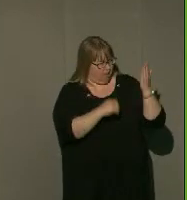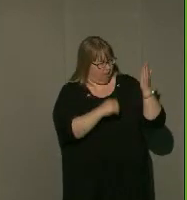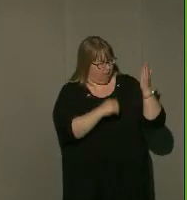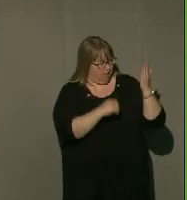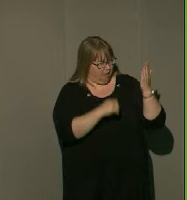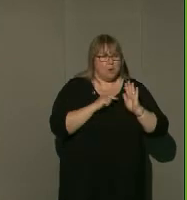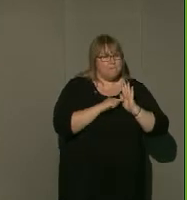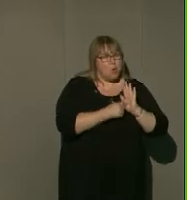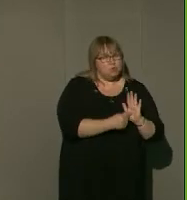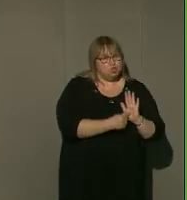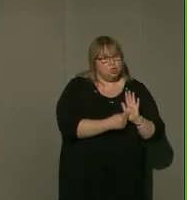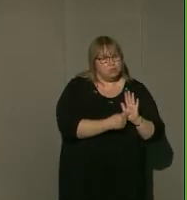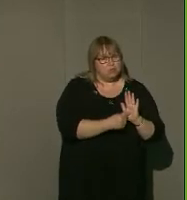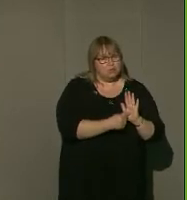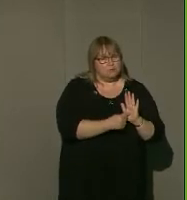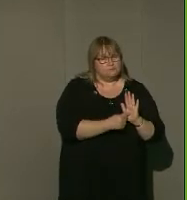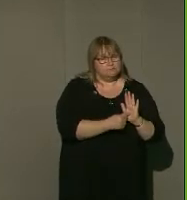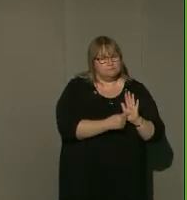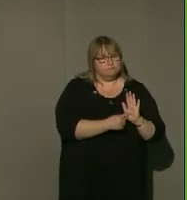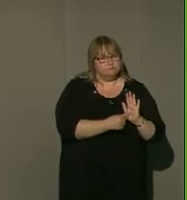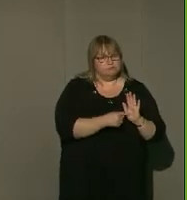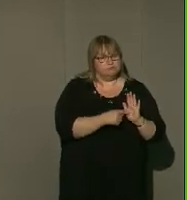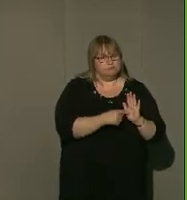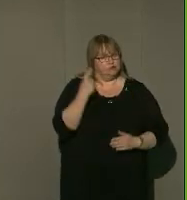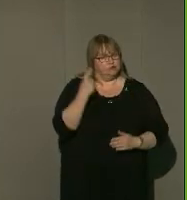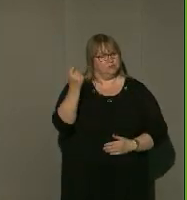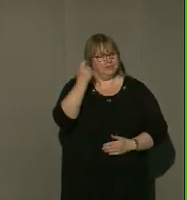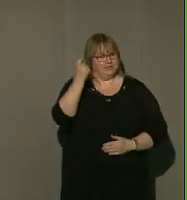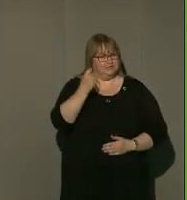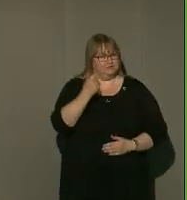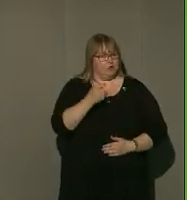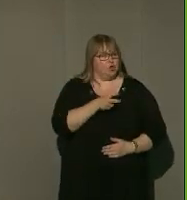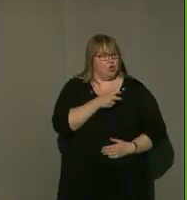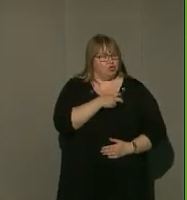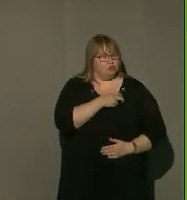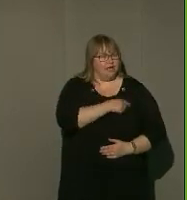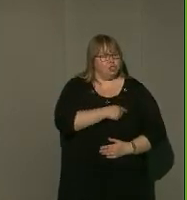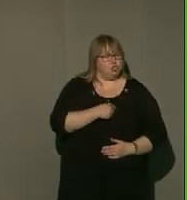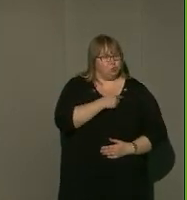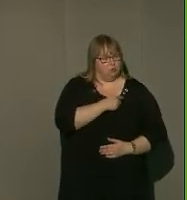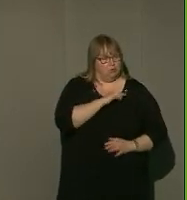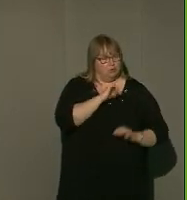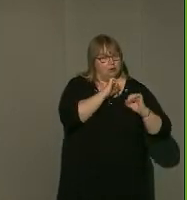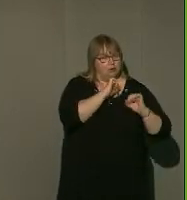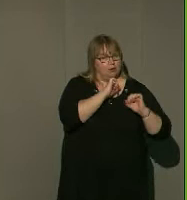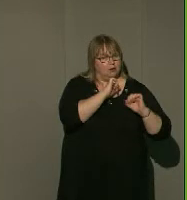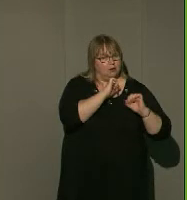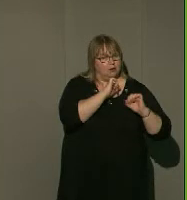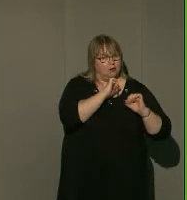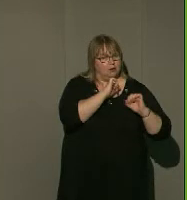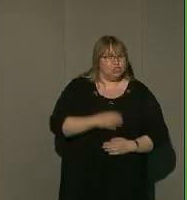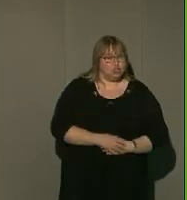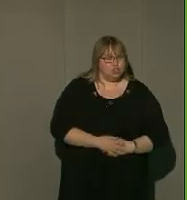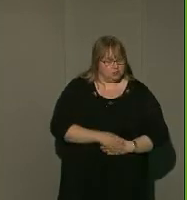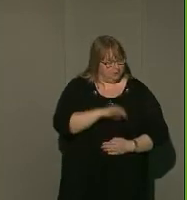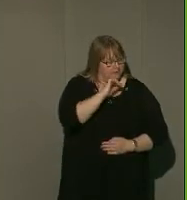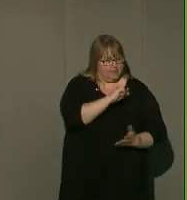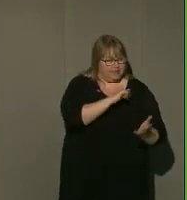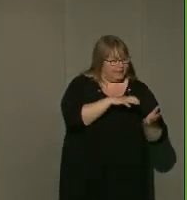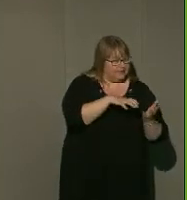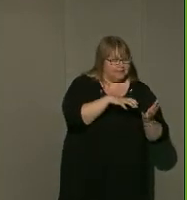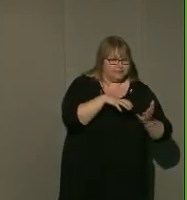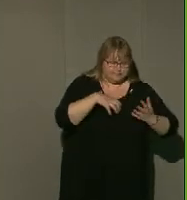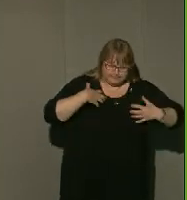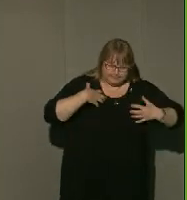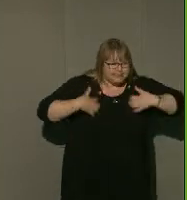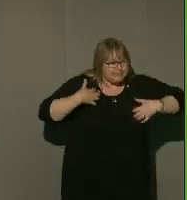that we have a successful trade union branch within a college, a dynamic leader, and